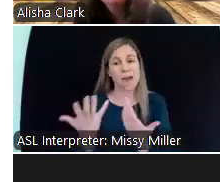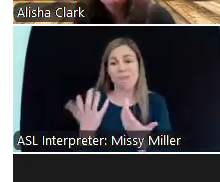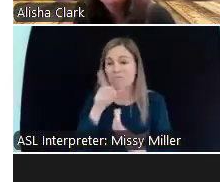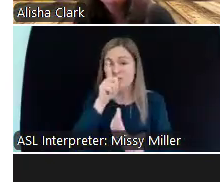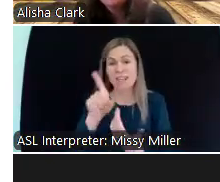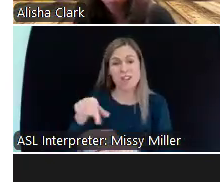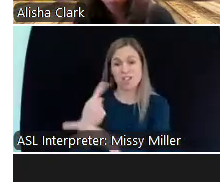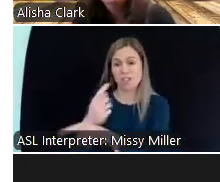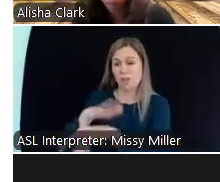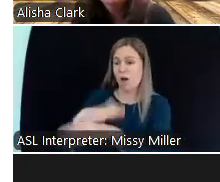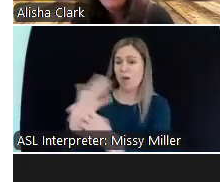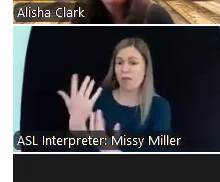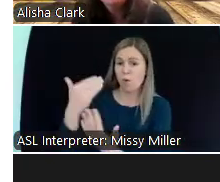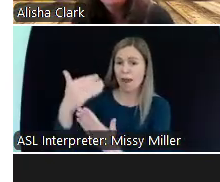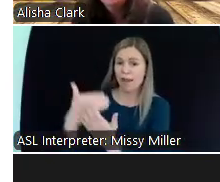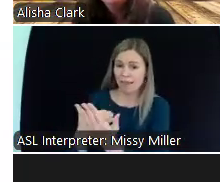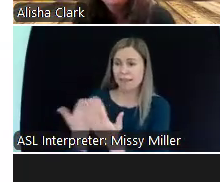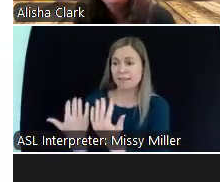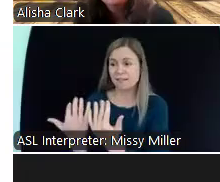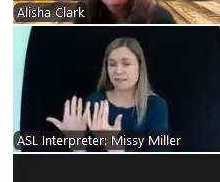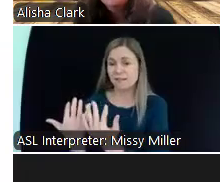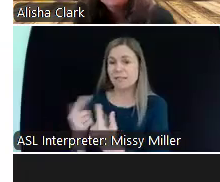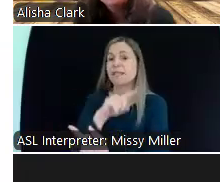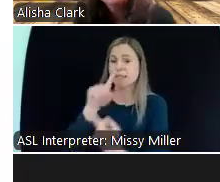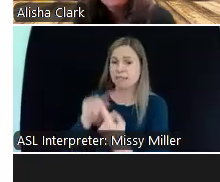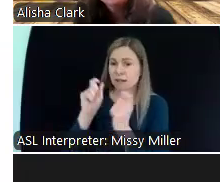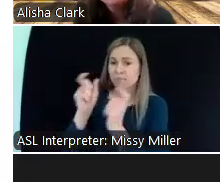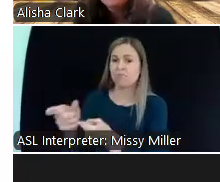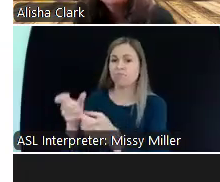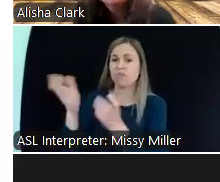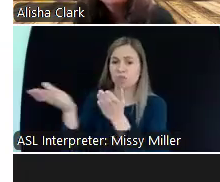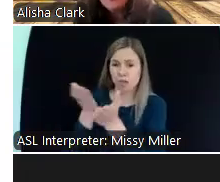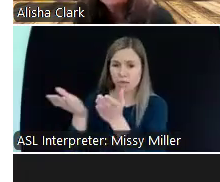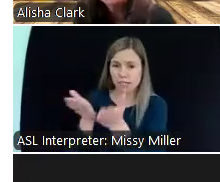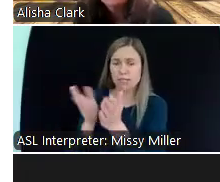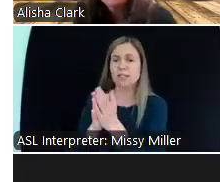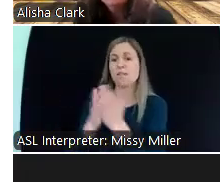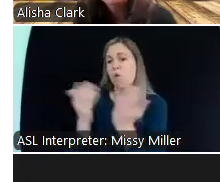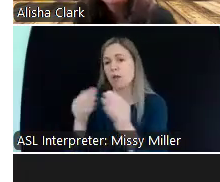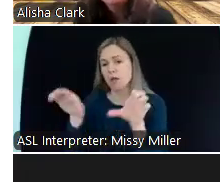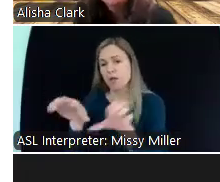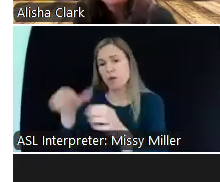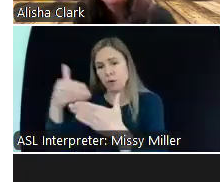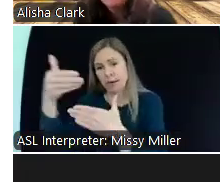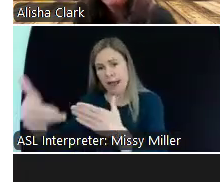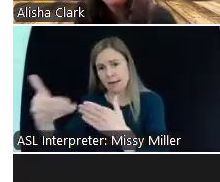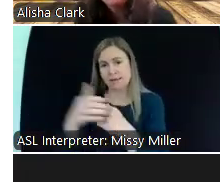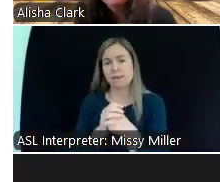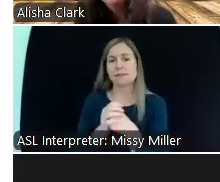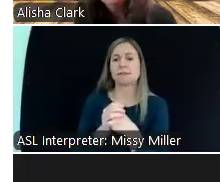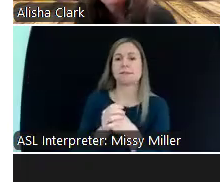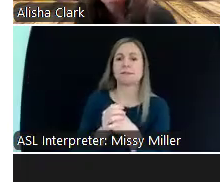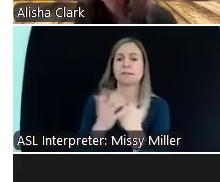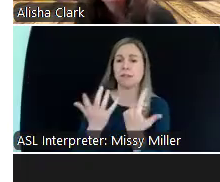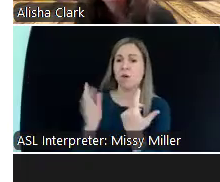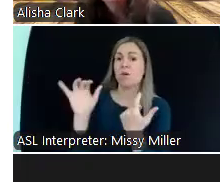you're given the slot and you're given capacity with information and directions on what to do next. So here is where I will plug